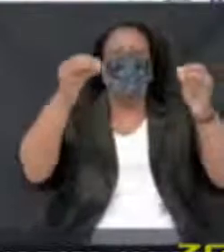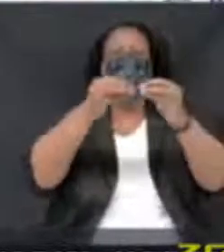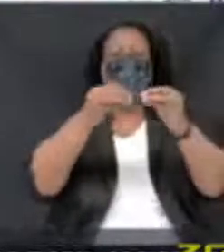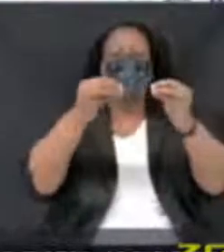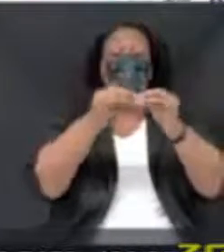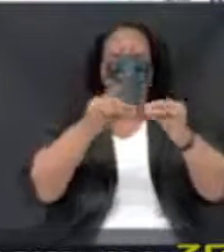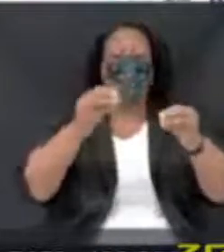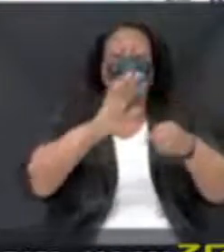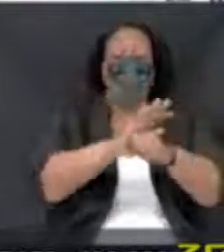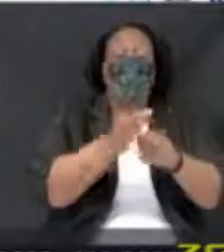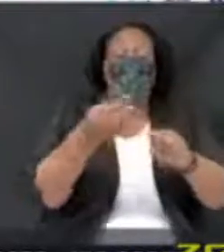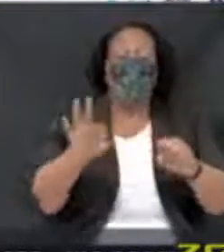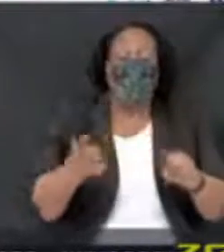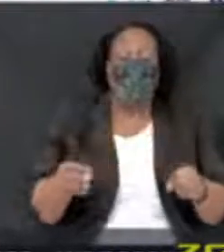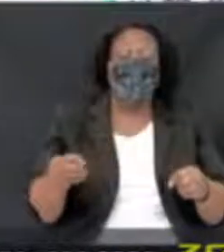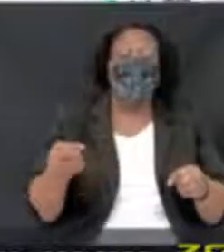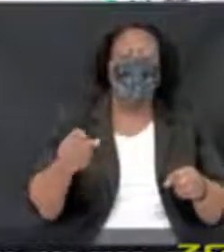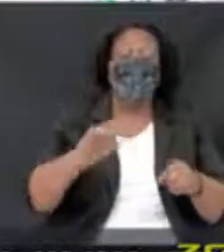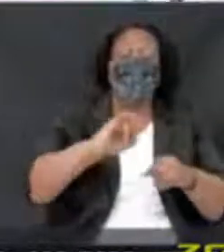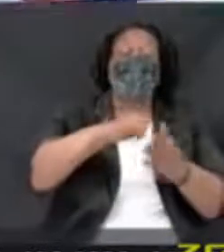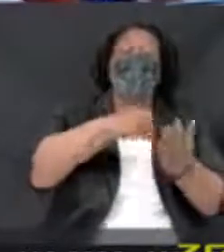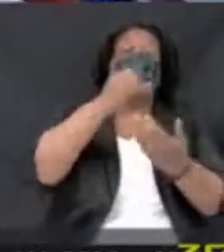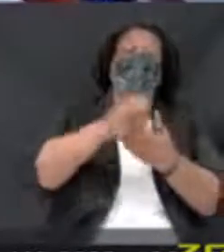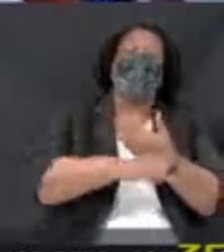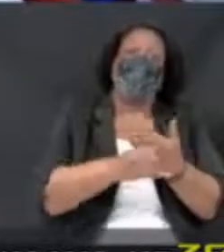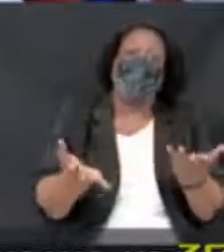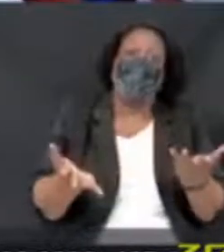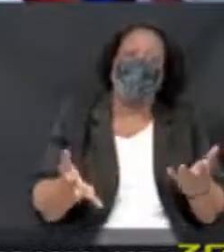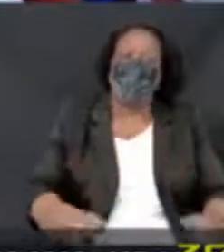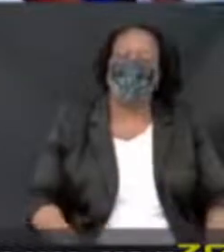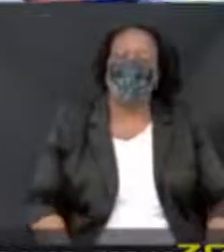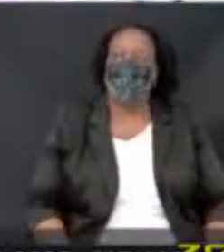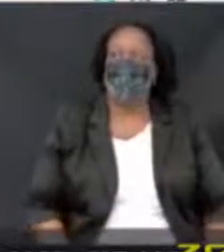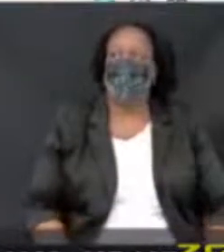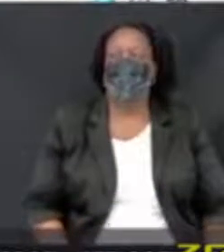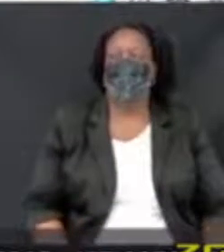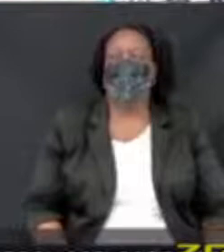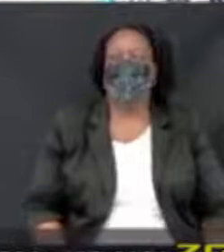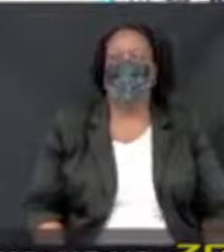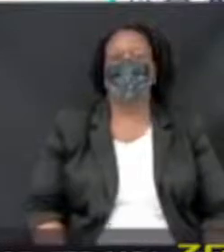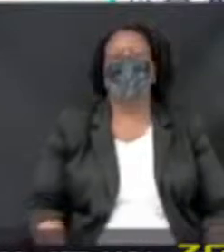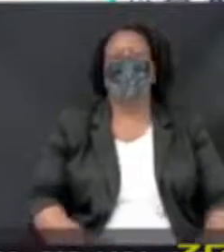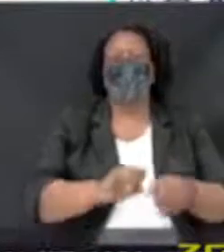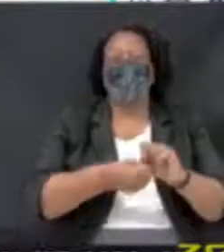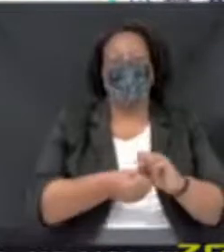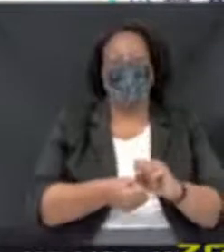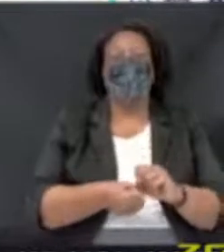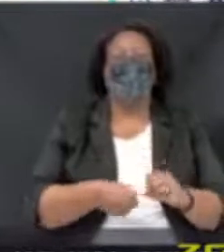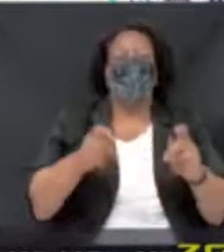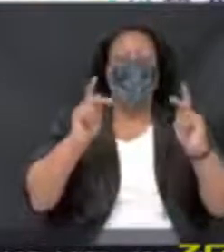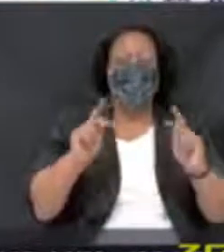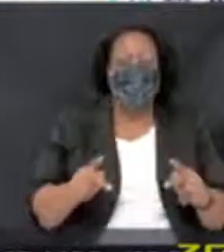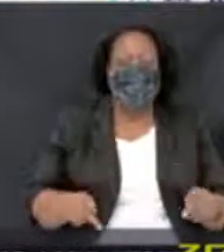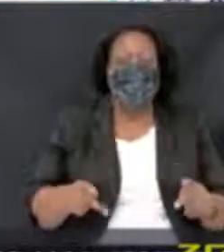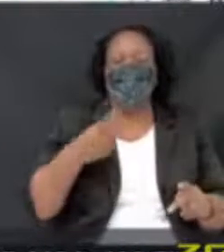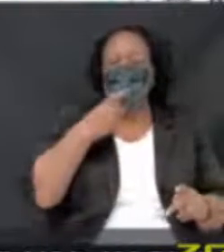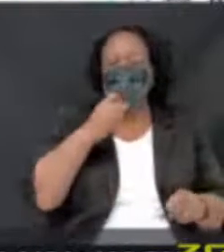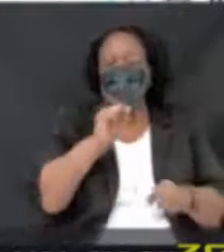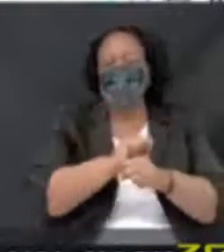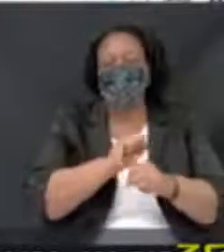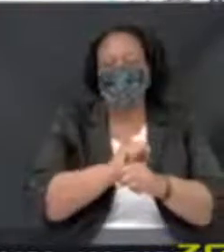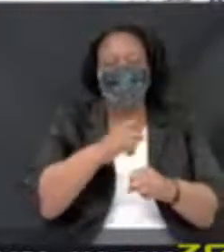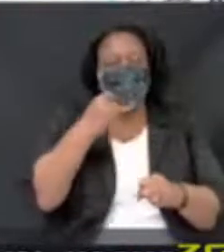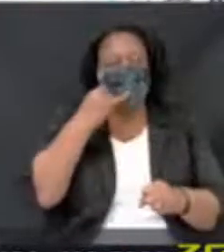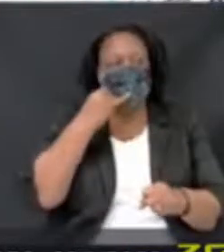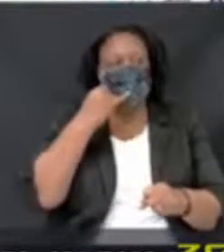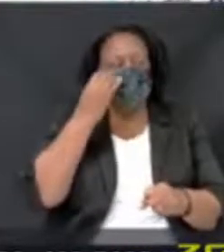could answer some of the questions and concerns that were raised by a number of journalists, and we are open to any further